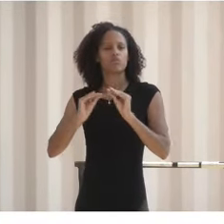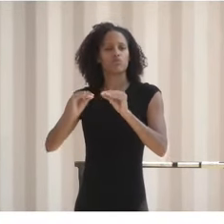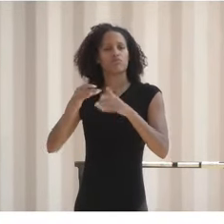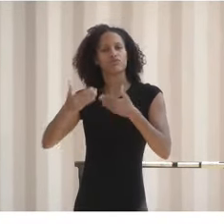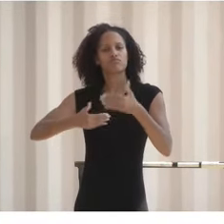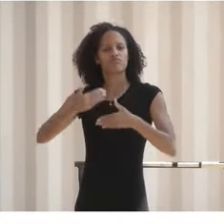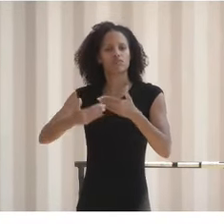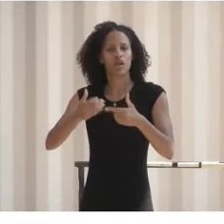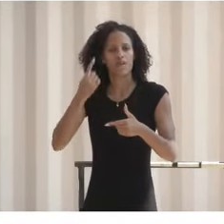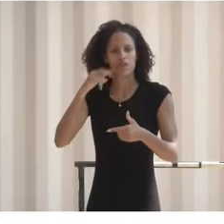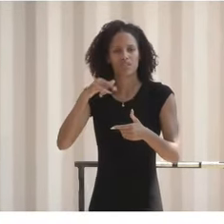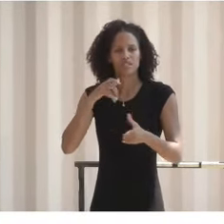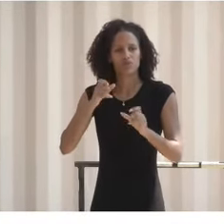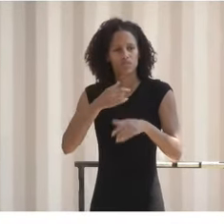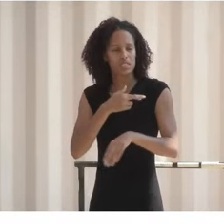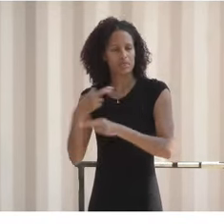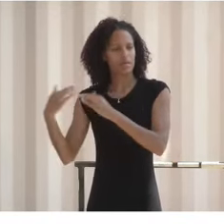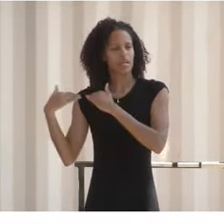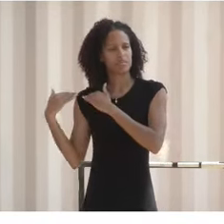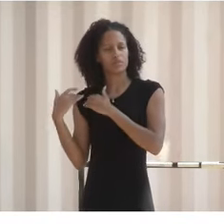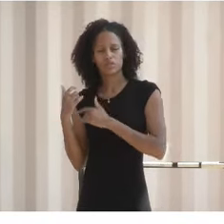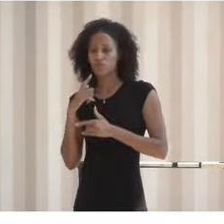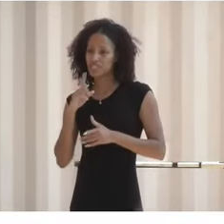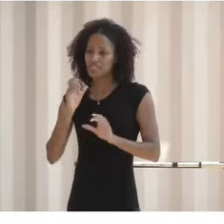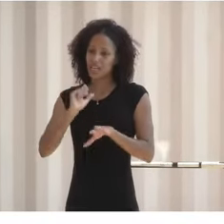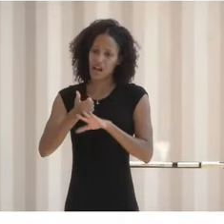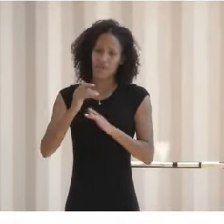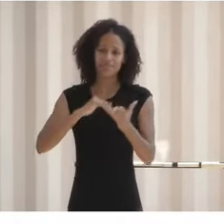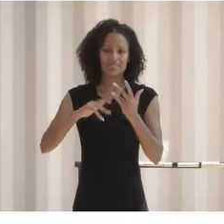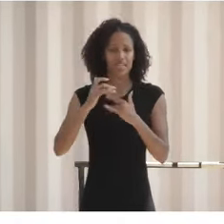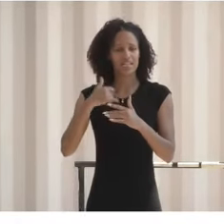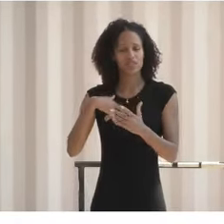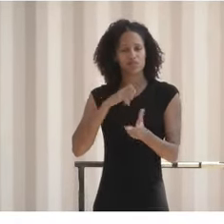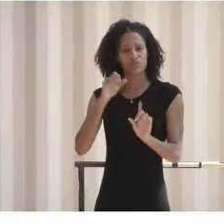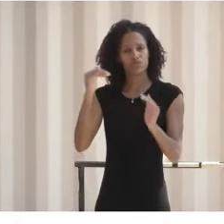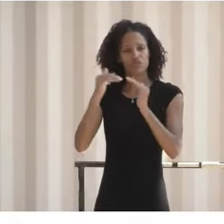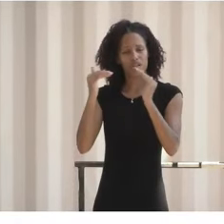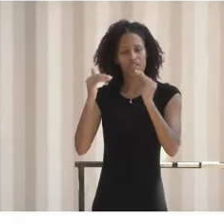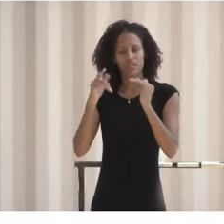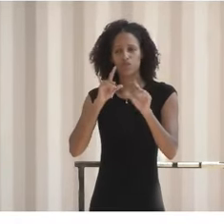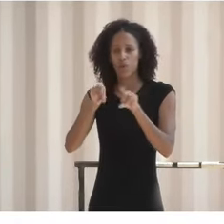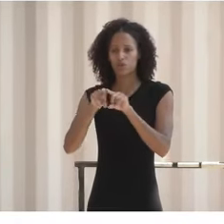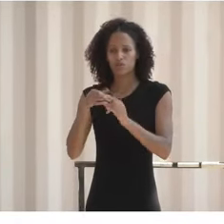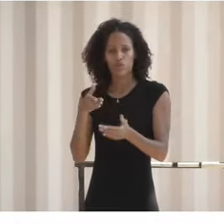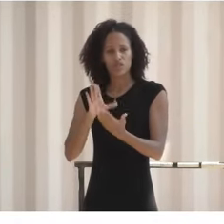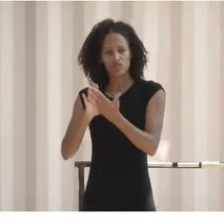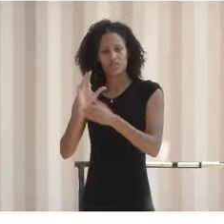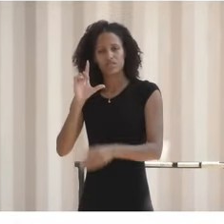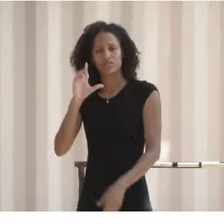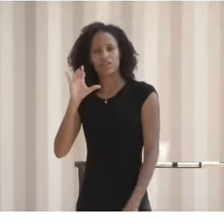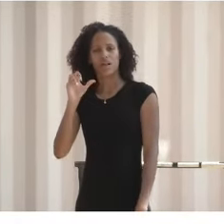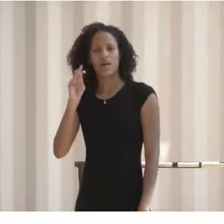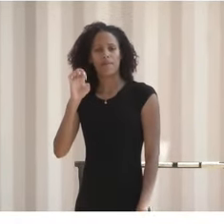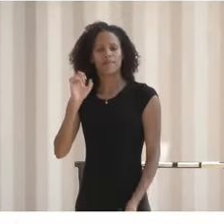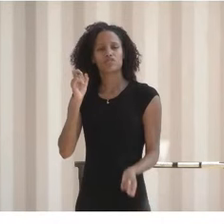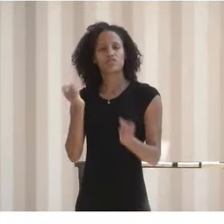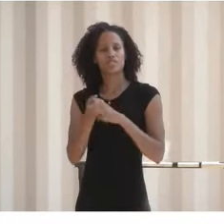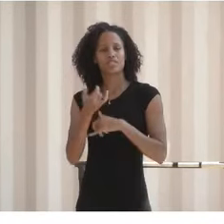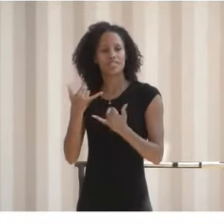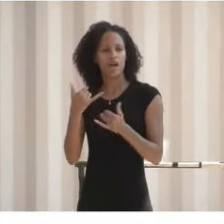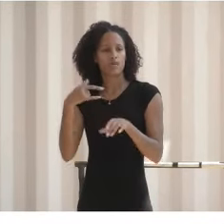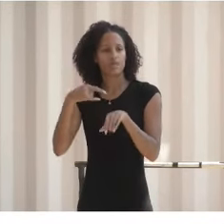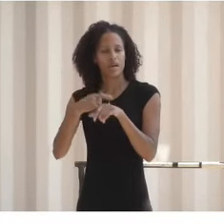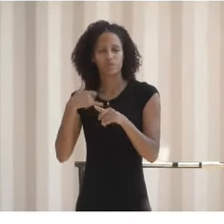ethical responsibility to create a just society with the urgent solutions needed to address climate change. And now it's time for them to